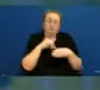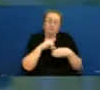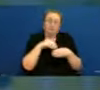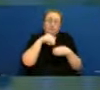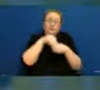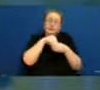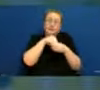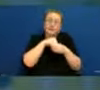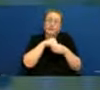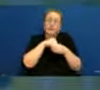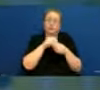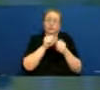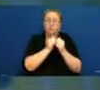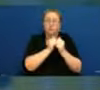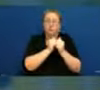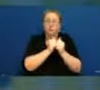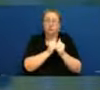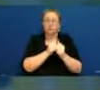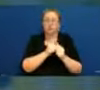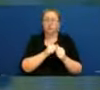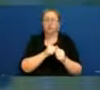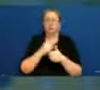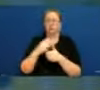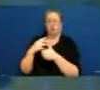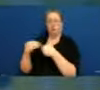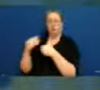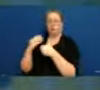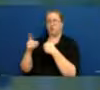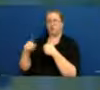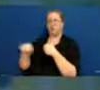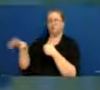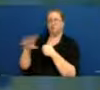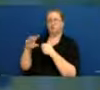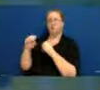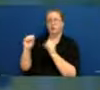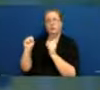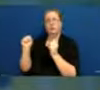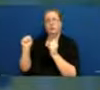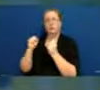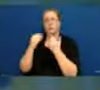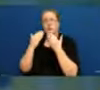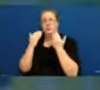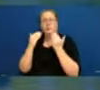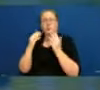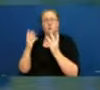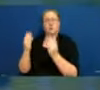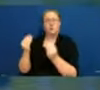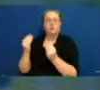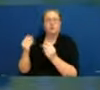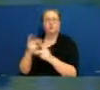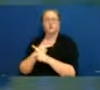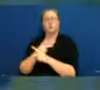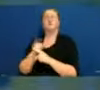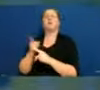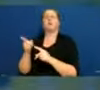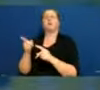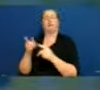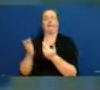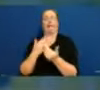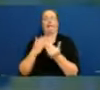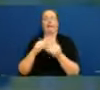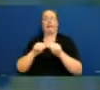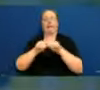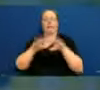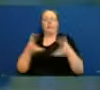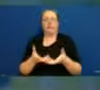we're indoors more, but also because the weather conditions or the climate conditions make it easier for the virus to spread. And we're